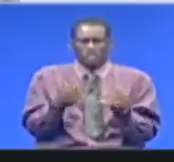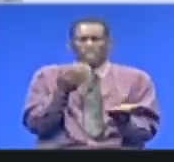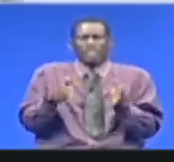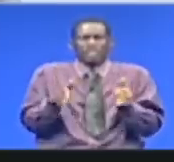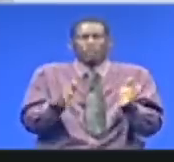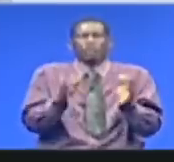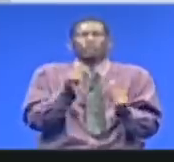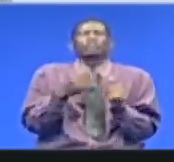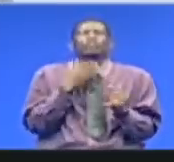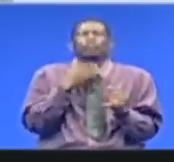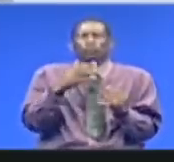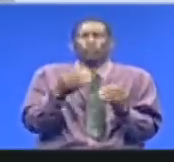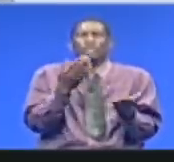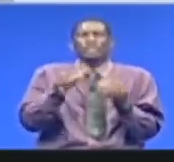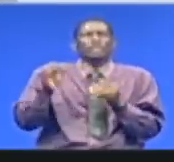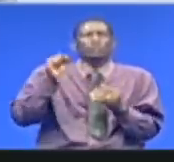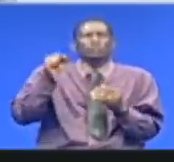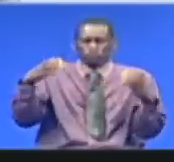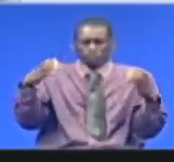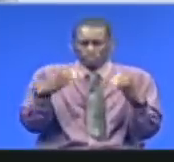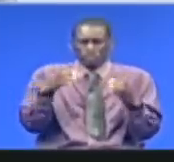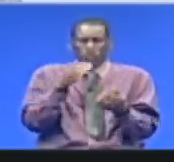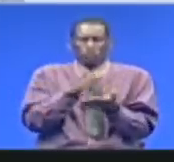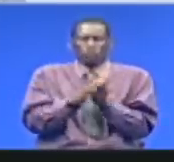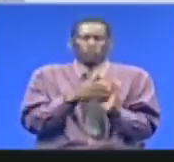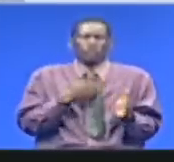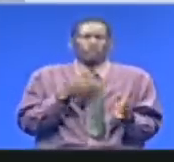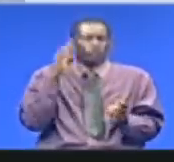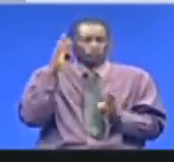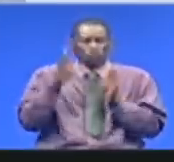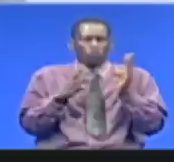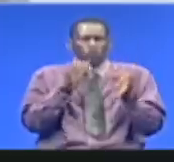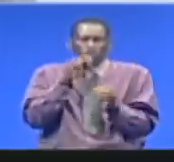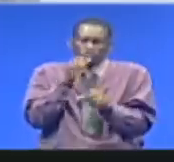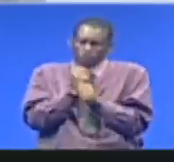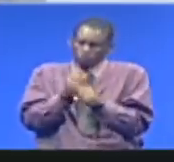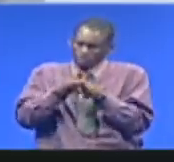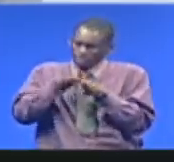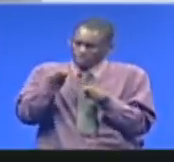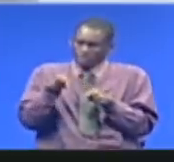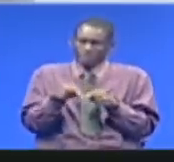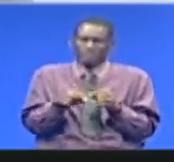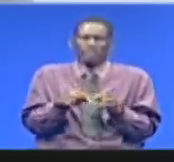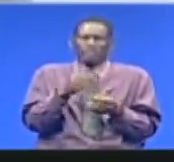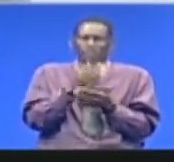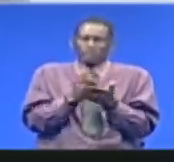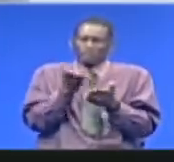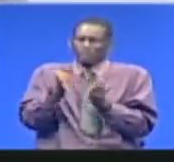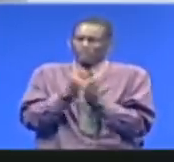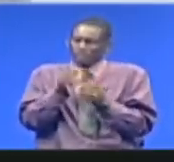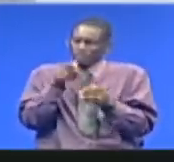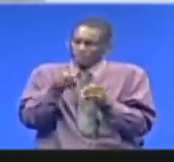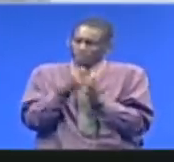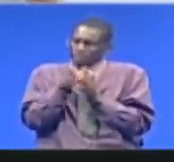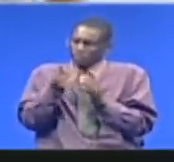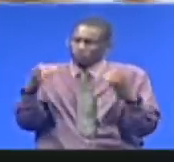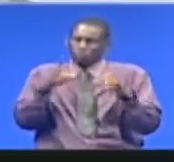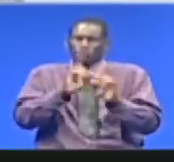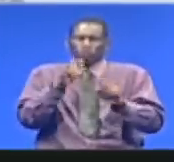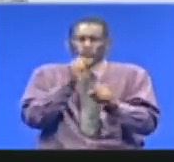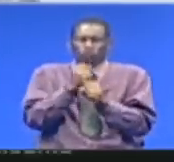they want to go, in whichever political party, without having to worry that if I do so, such and such a community will not do business in such a